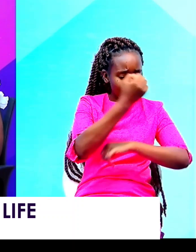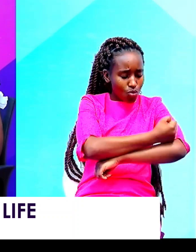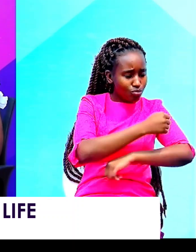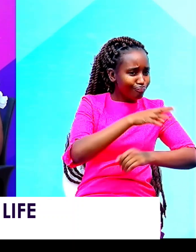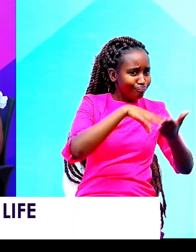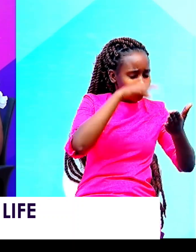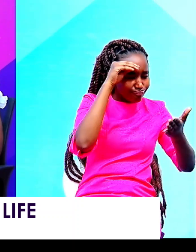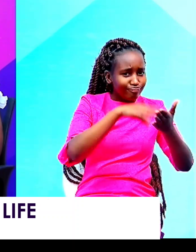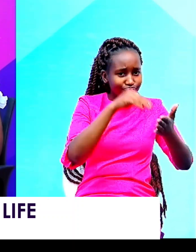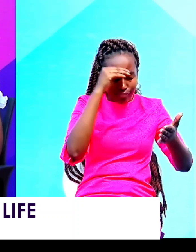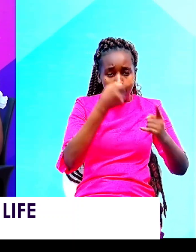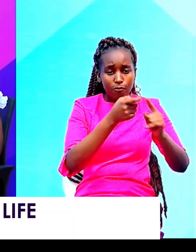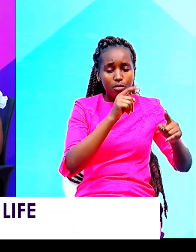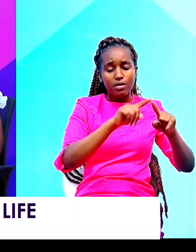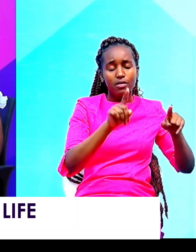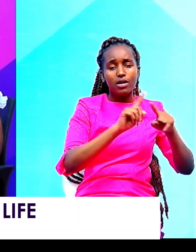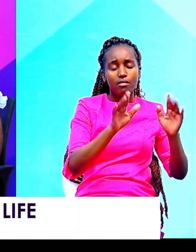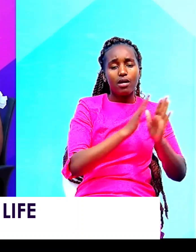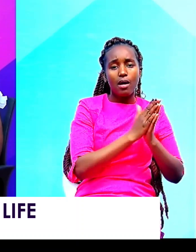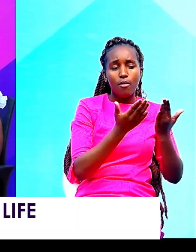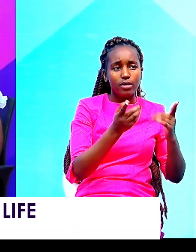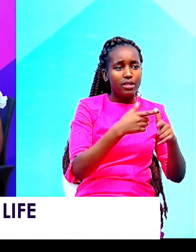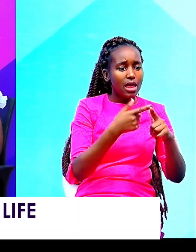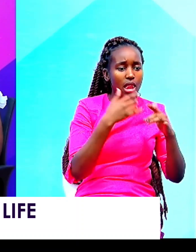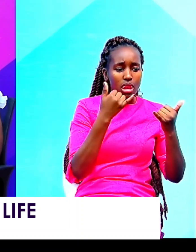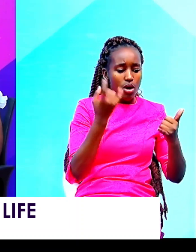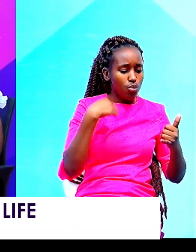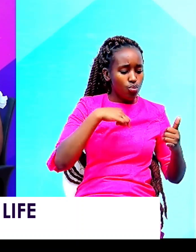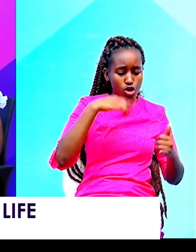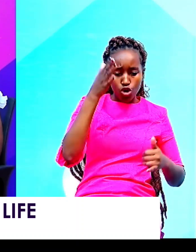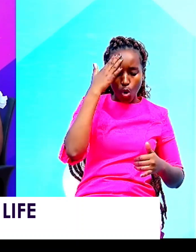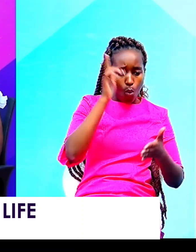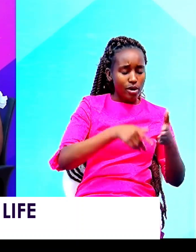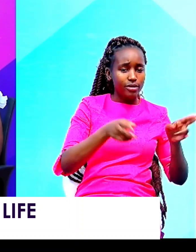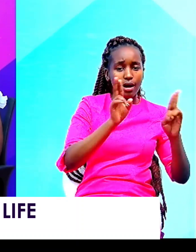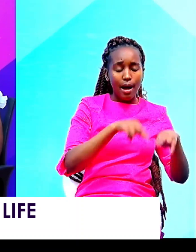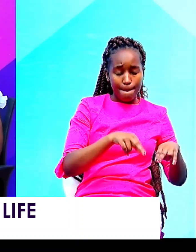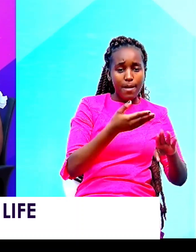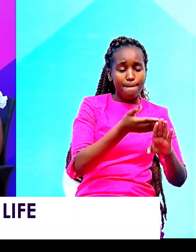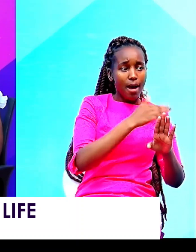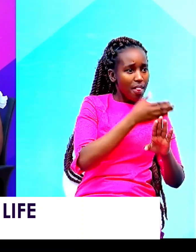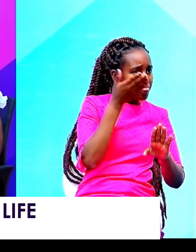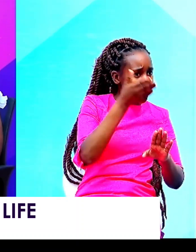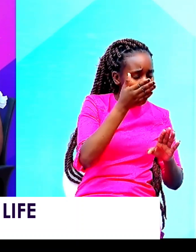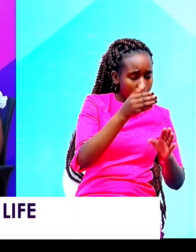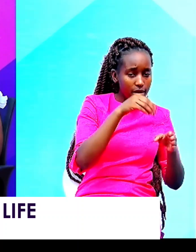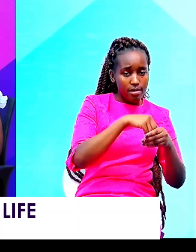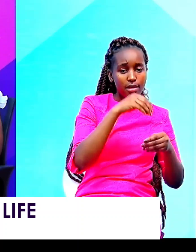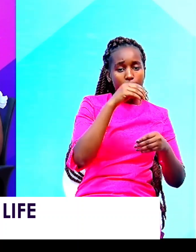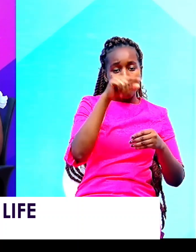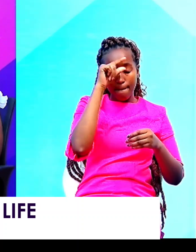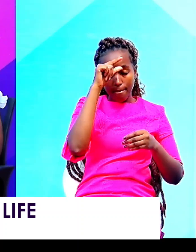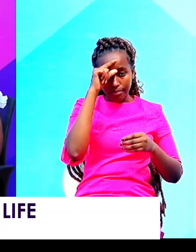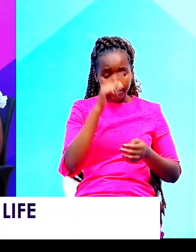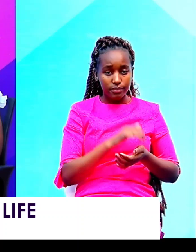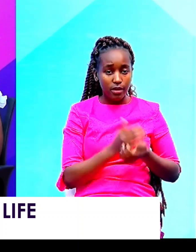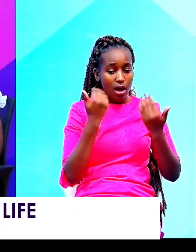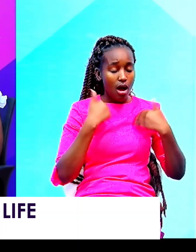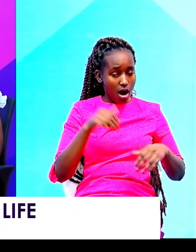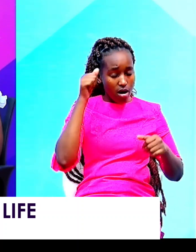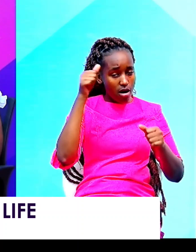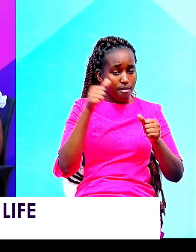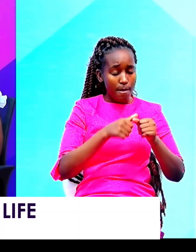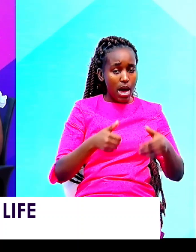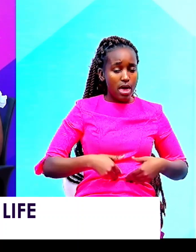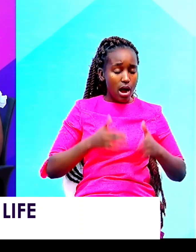They mentioned the books and they said, we are now learned. We know what goes on. I remember a young person reading for me